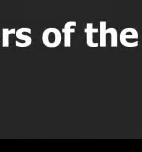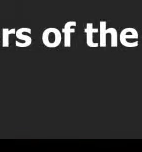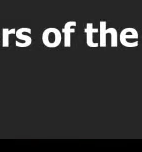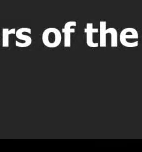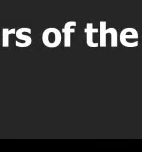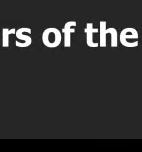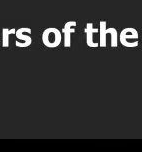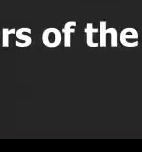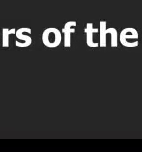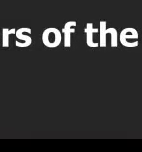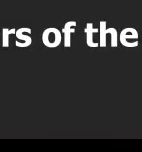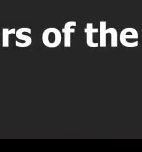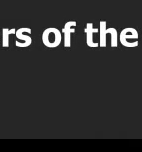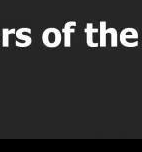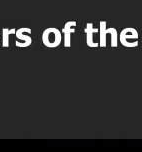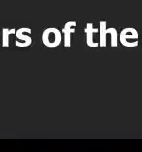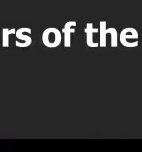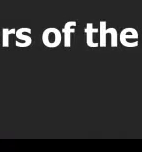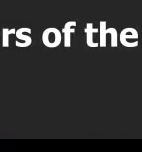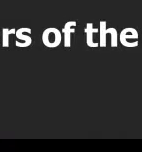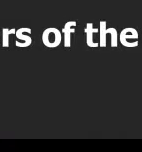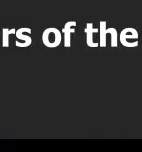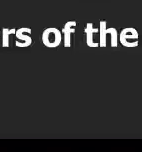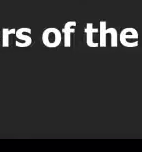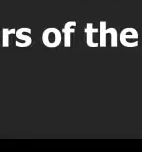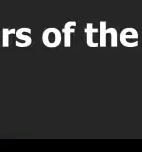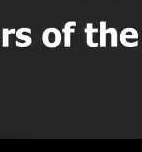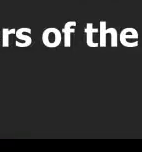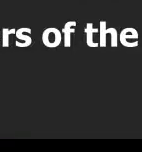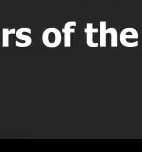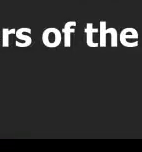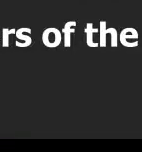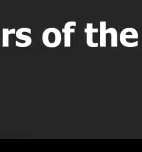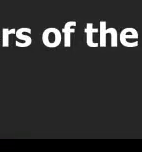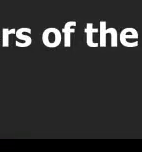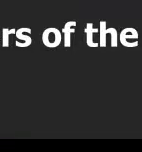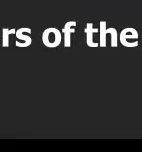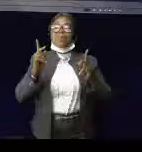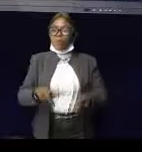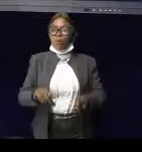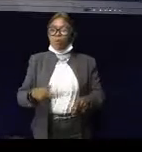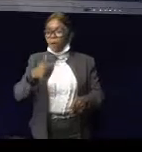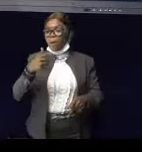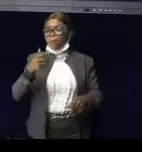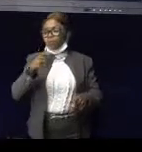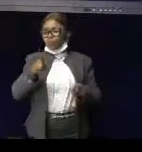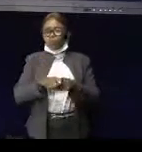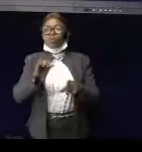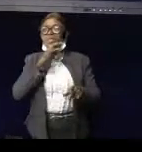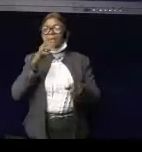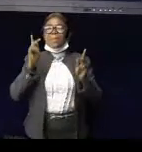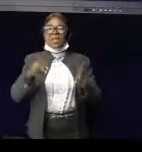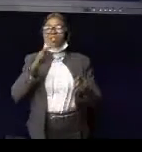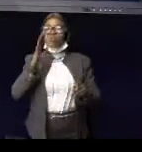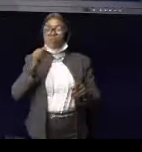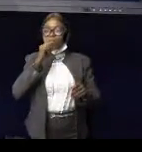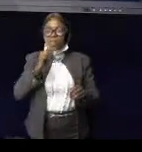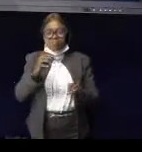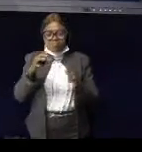working, the person may lose his or her self-esteem because of the